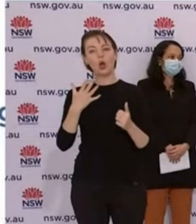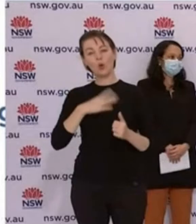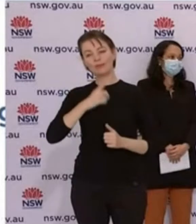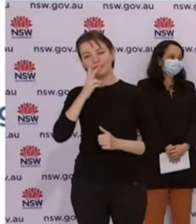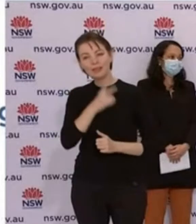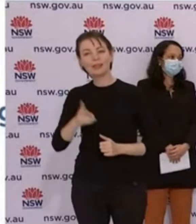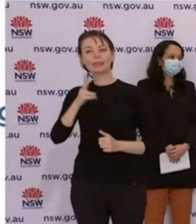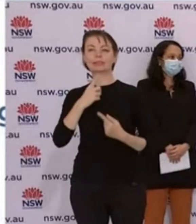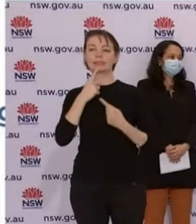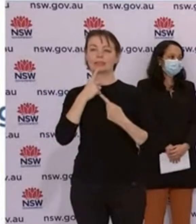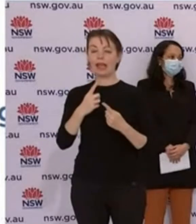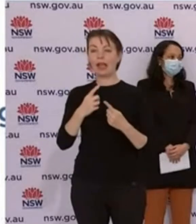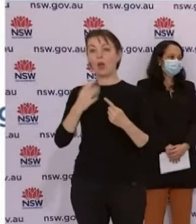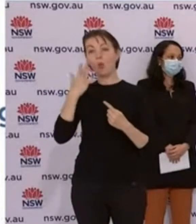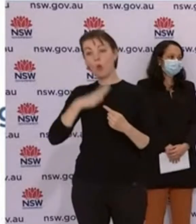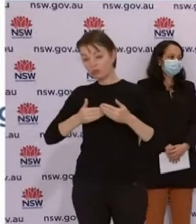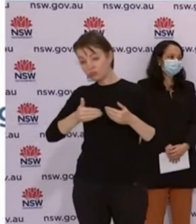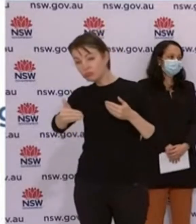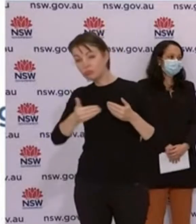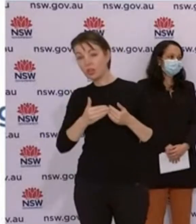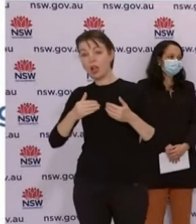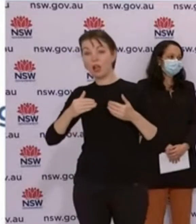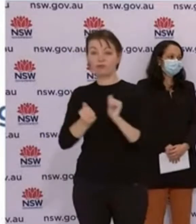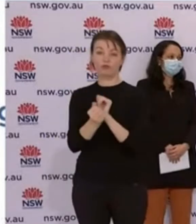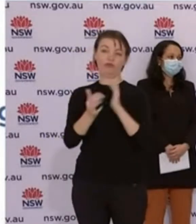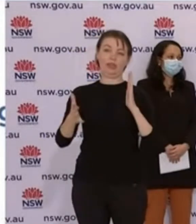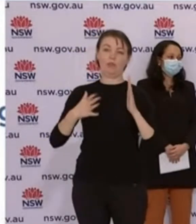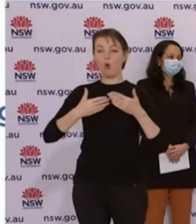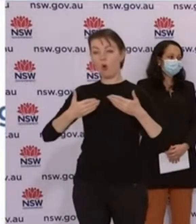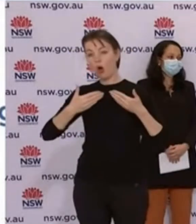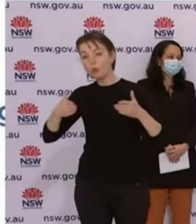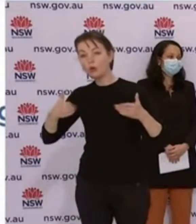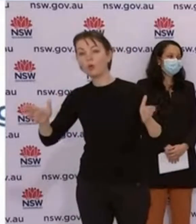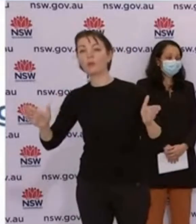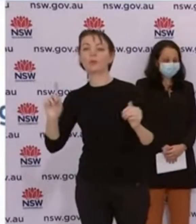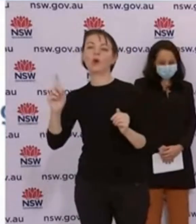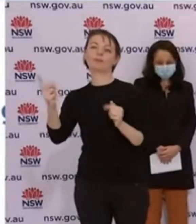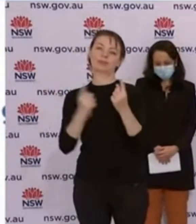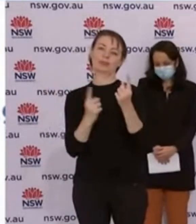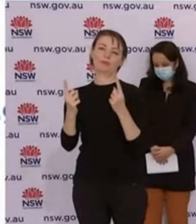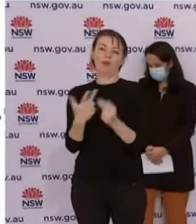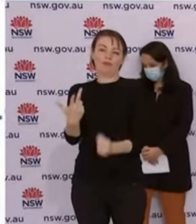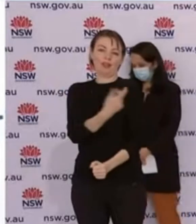A roadmap to freedom is attached to vaccination, and I encourage the regions to keep getting vaccinated. Thank you.